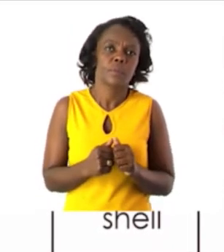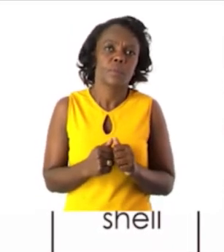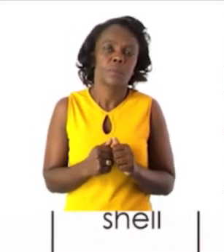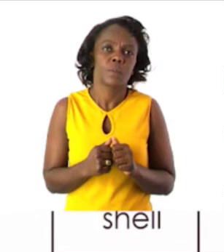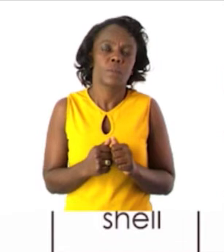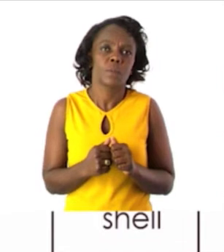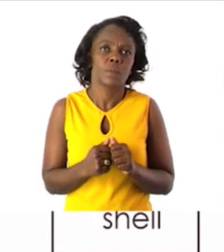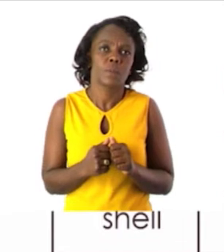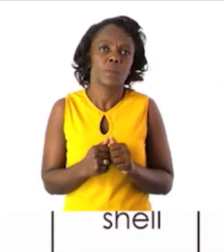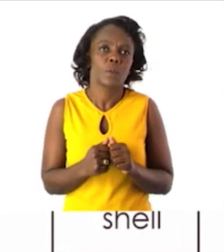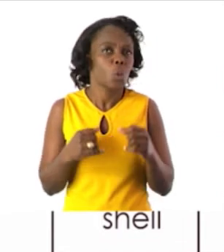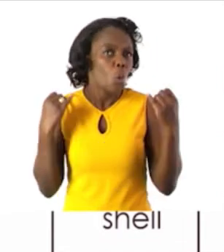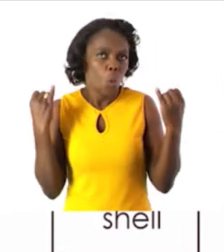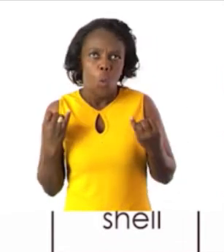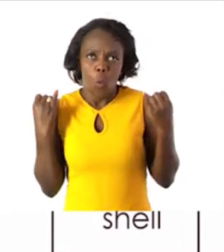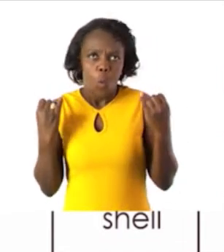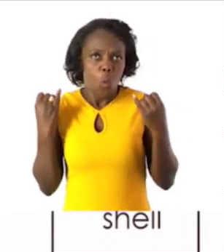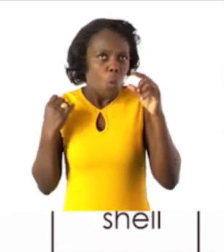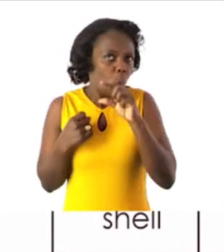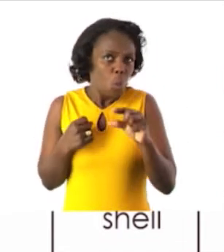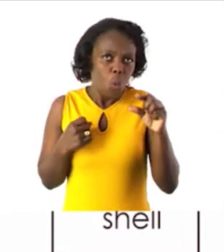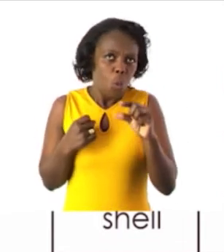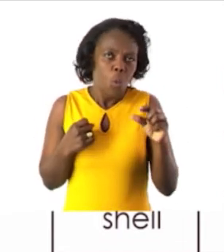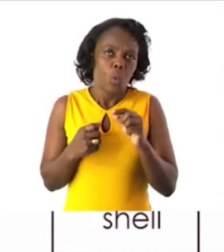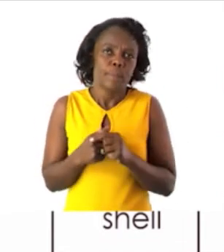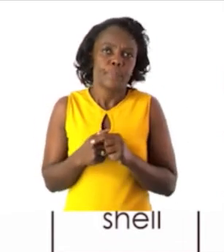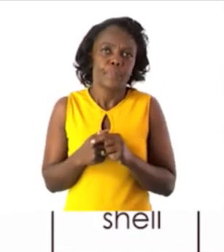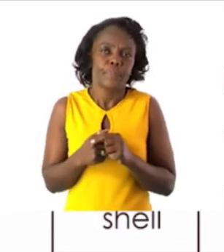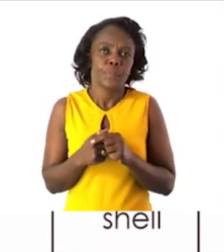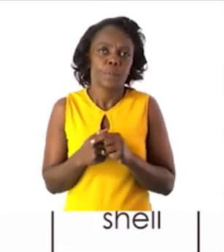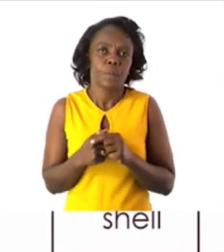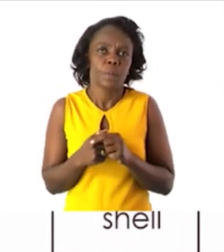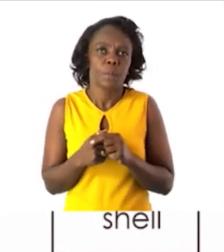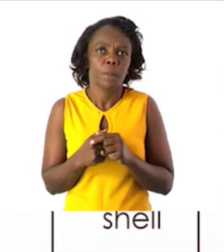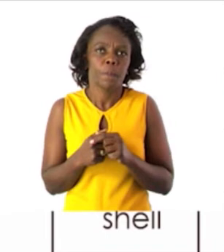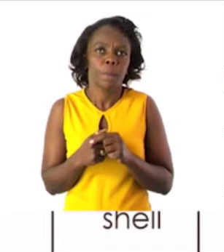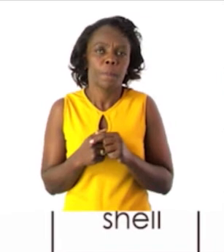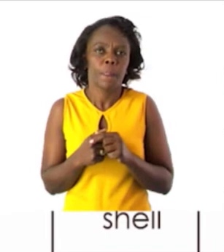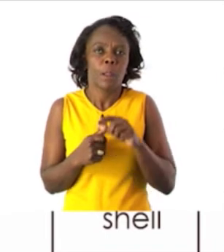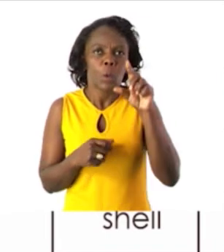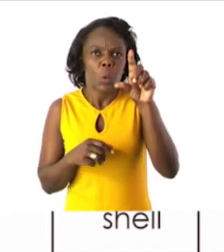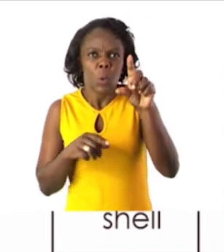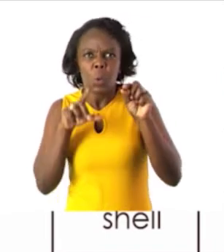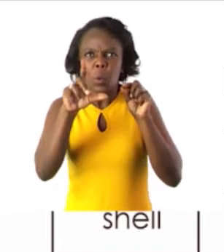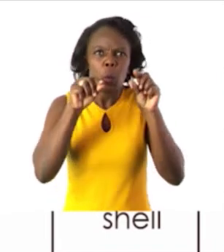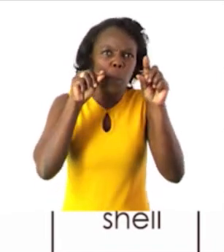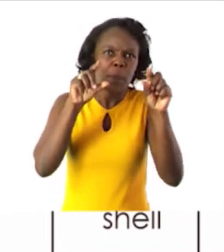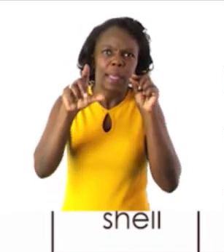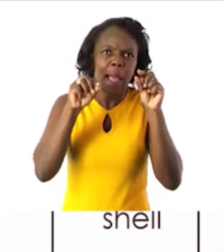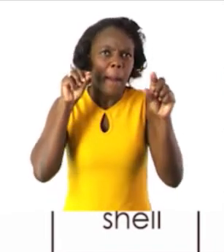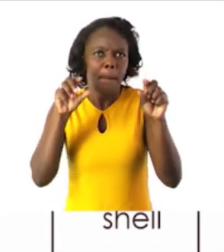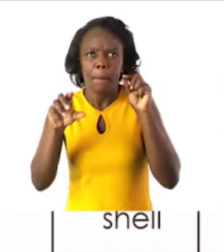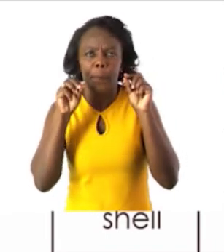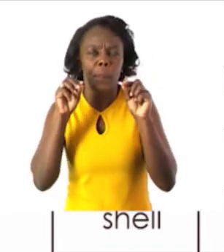time we are going to have fun with the words that we have just learned. So you are going to pick out all the words which are having